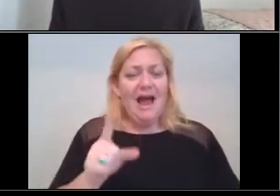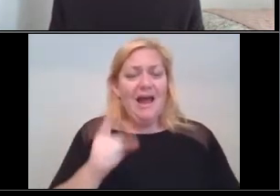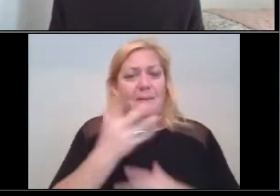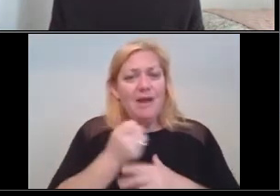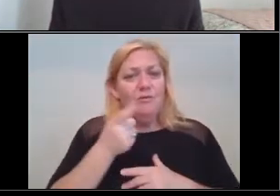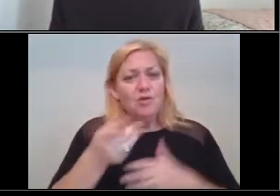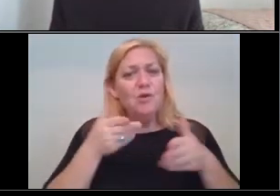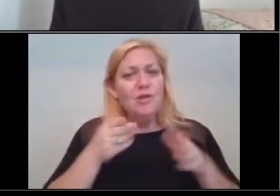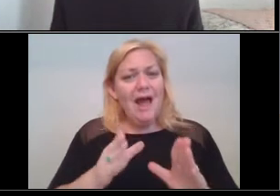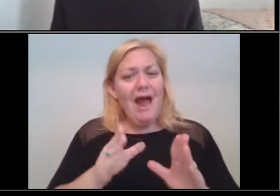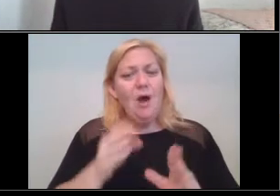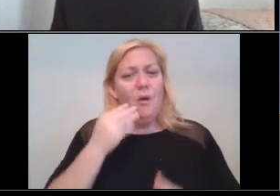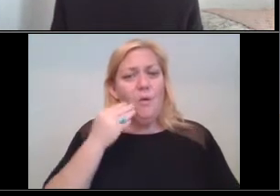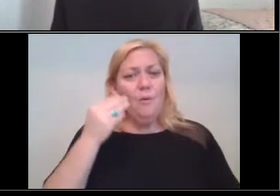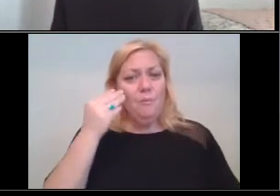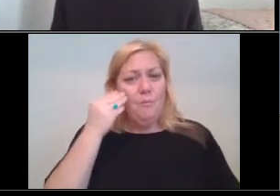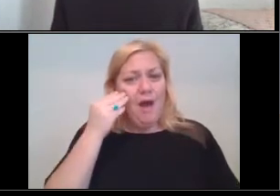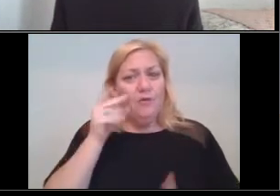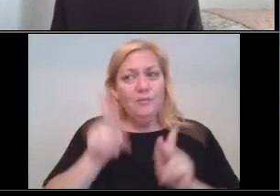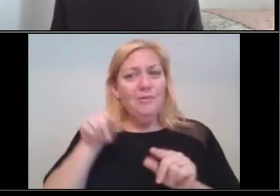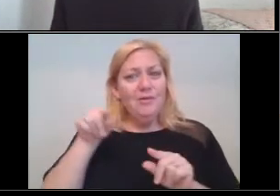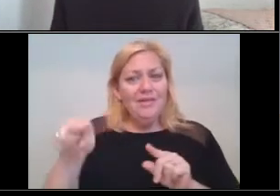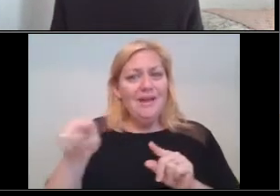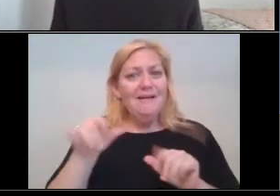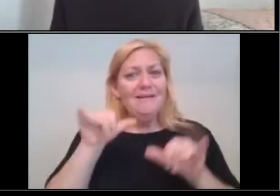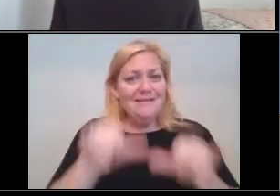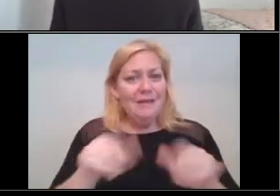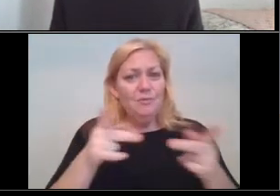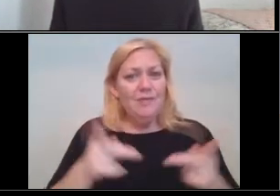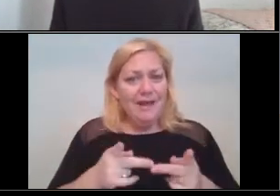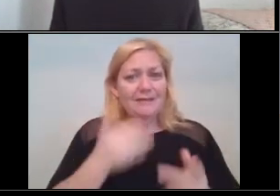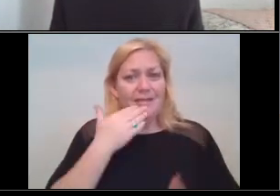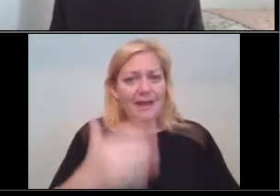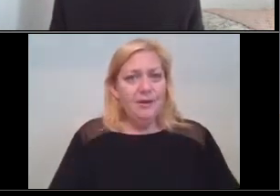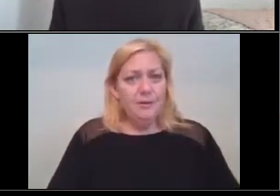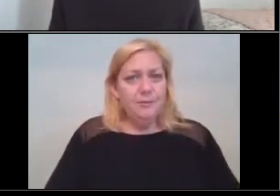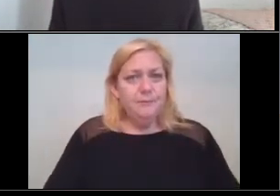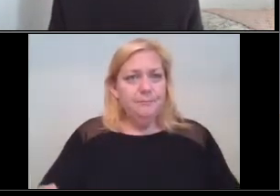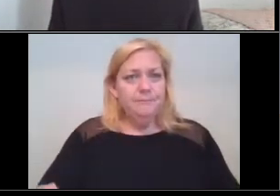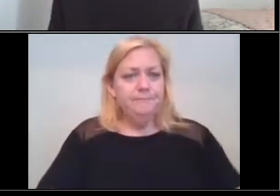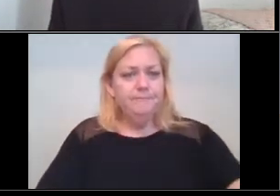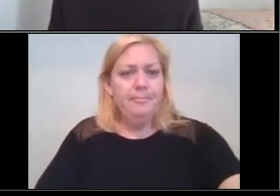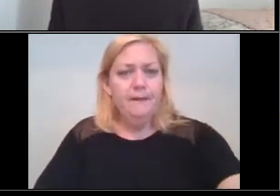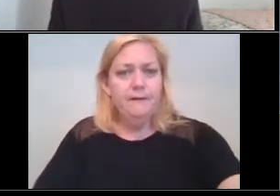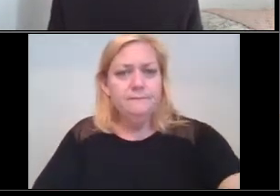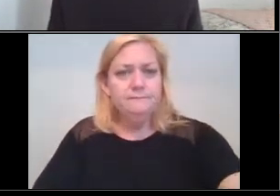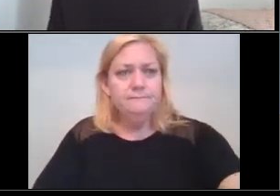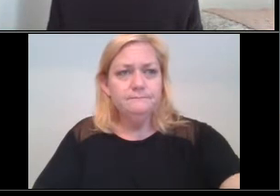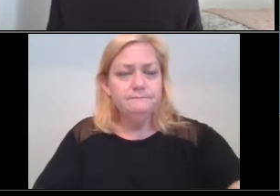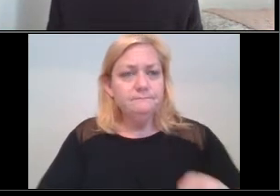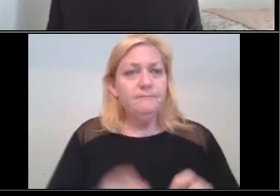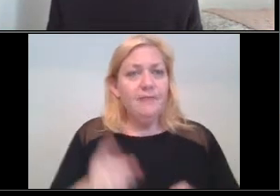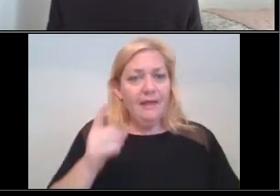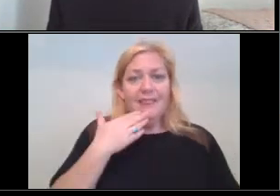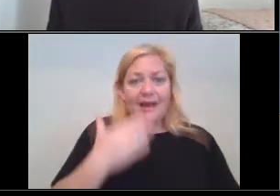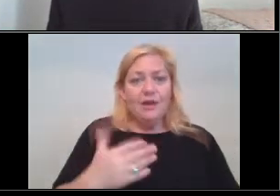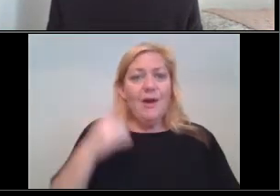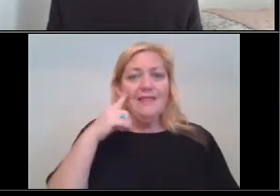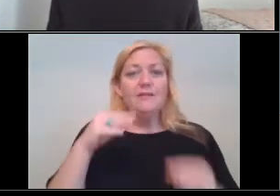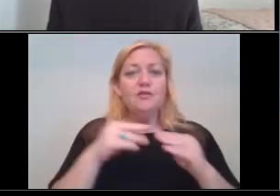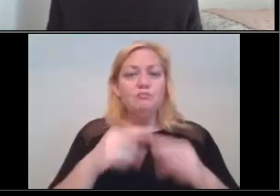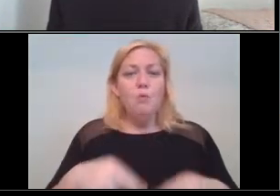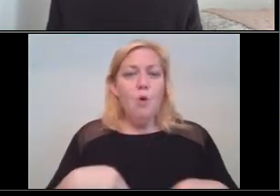houseless people a seat at the table. Thank you. Thank you all. I think there will be more residents wishing to speak at the open